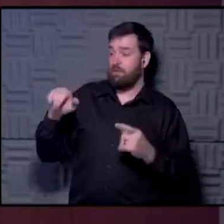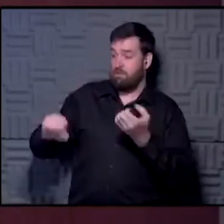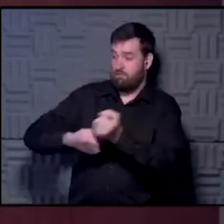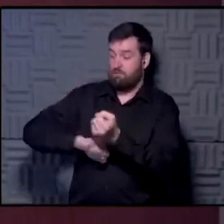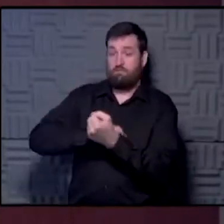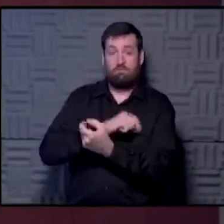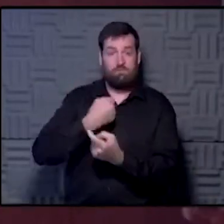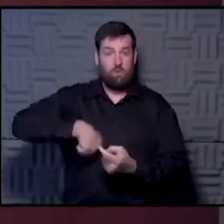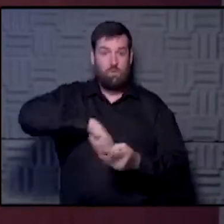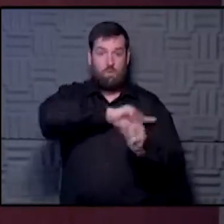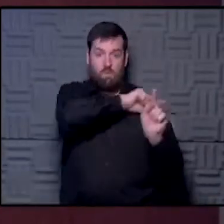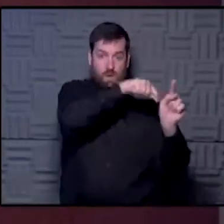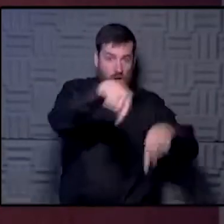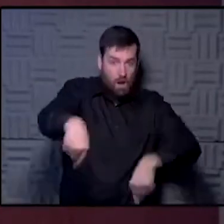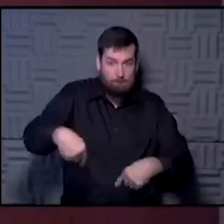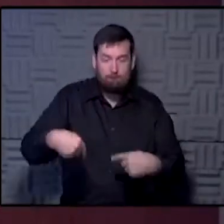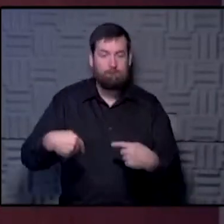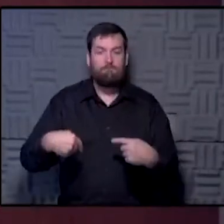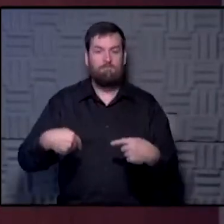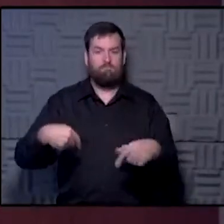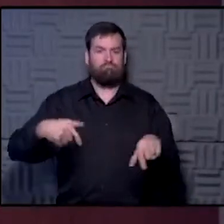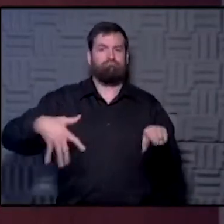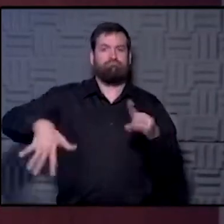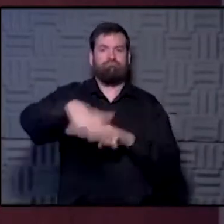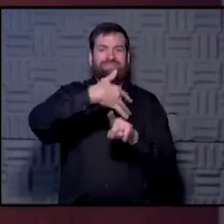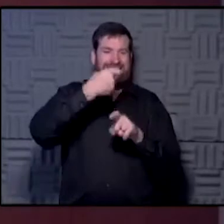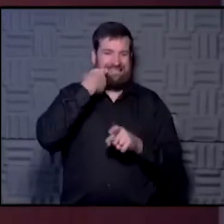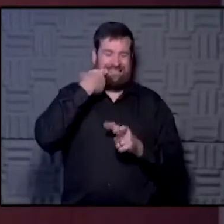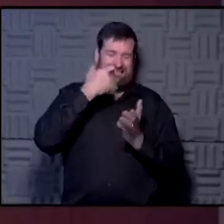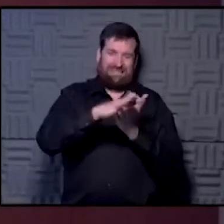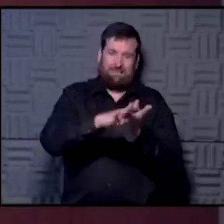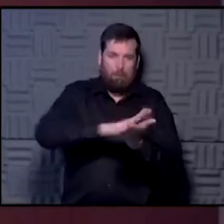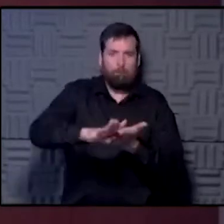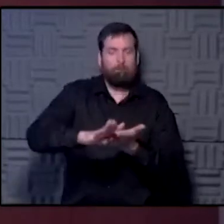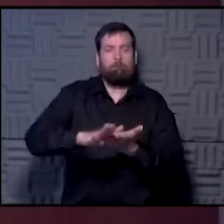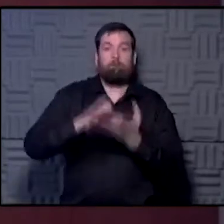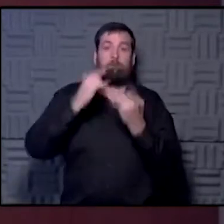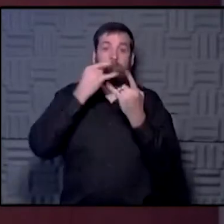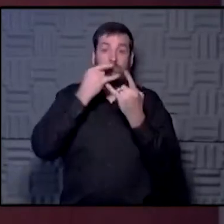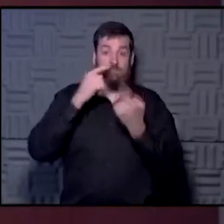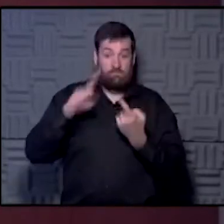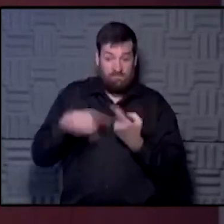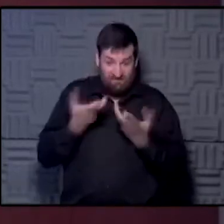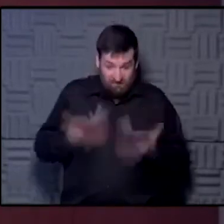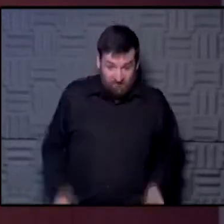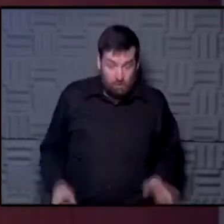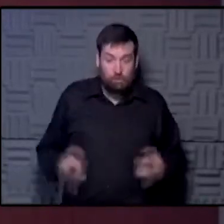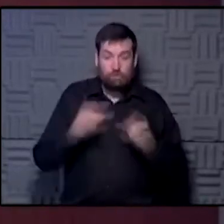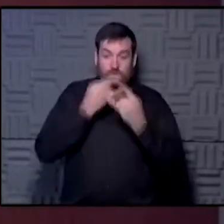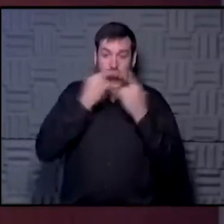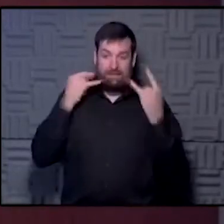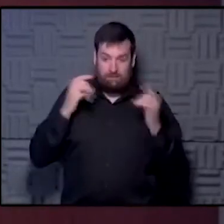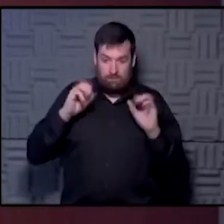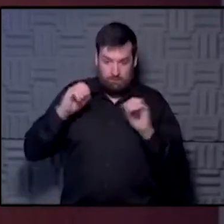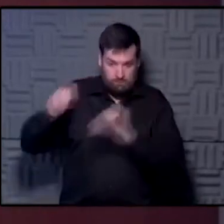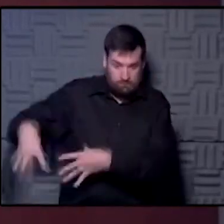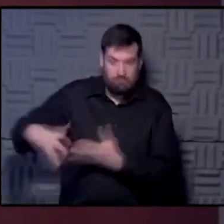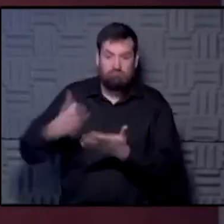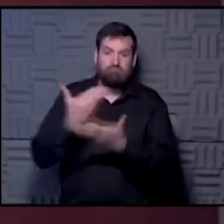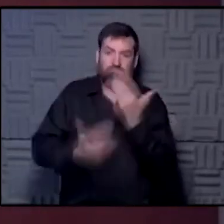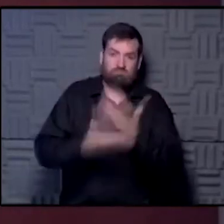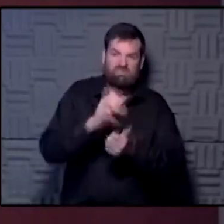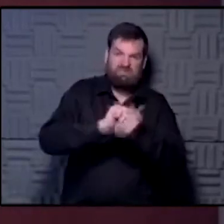come in here. The environment has just been cleaned. We take our masks off as soon as we're done. Masks on, hand